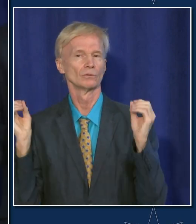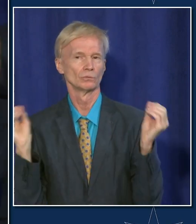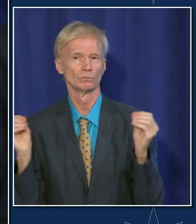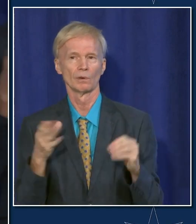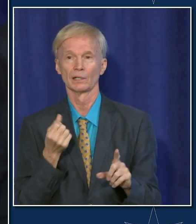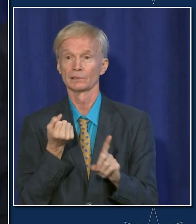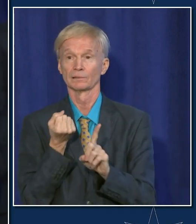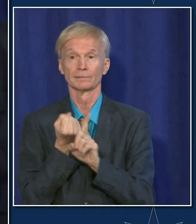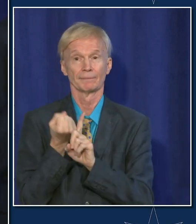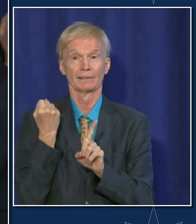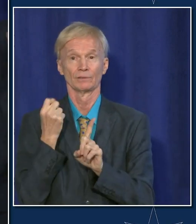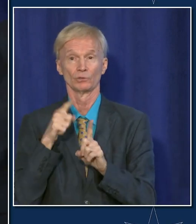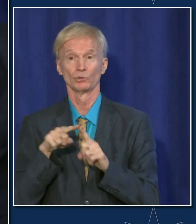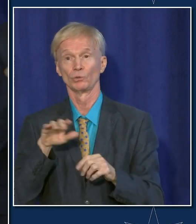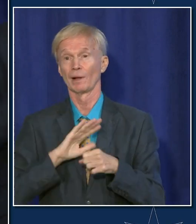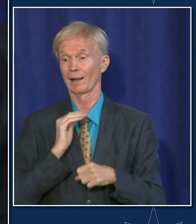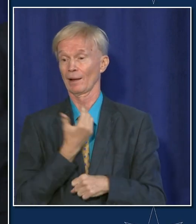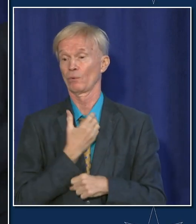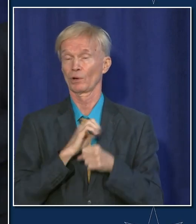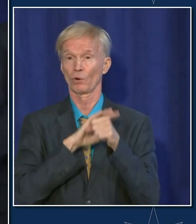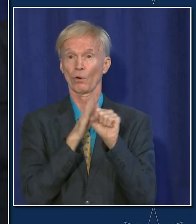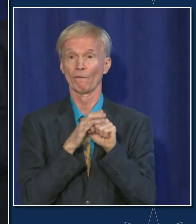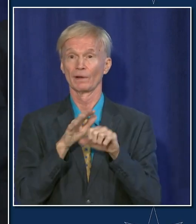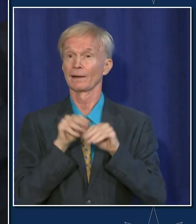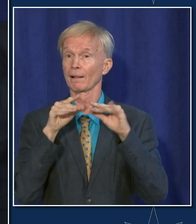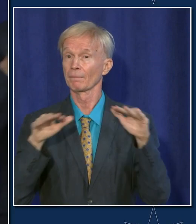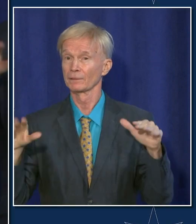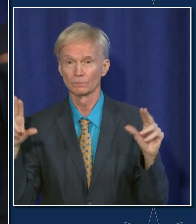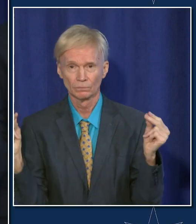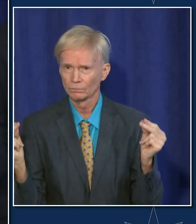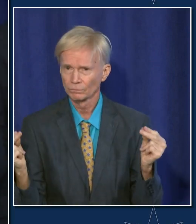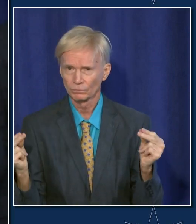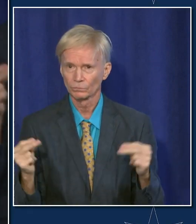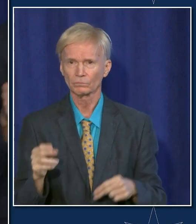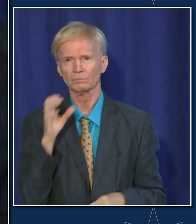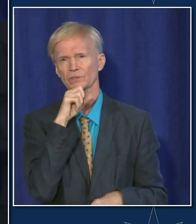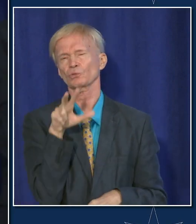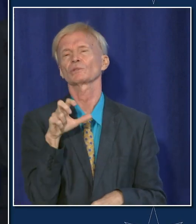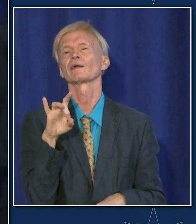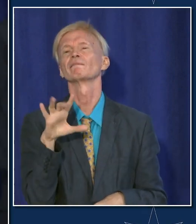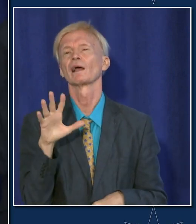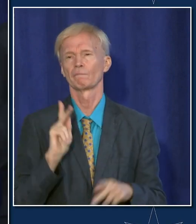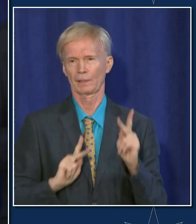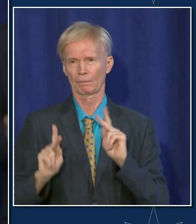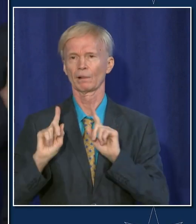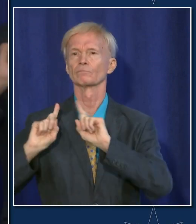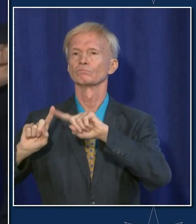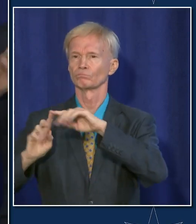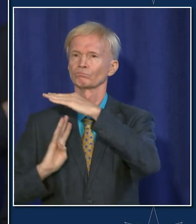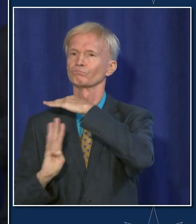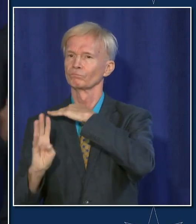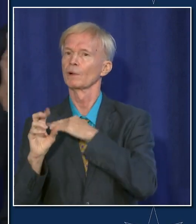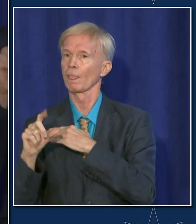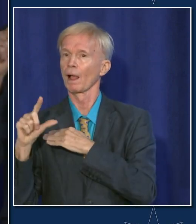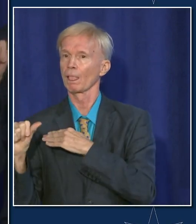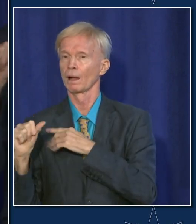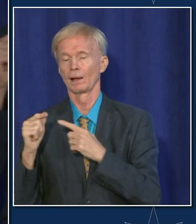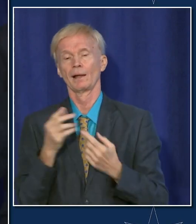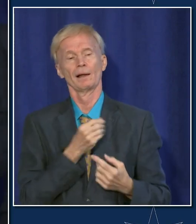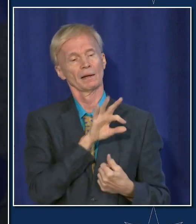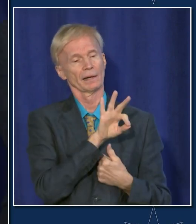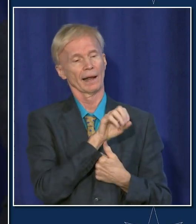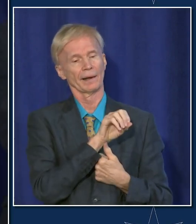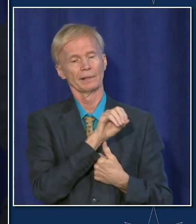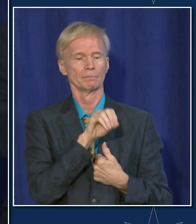to Chicago's COVID epidemiology. We estimate approximately 385,000 people attended LALA. Approximately